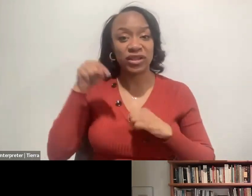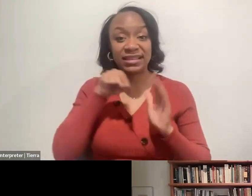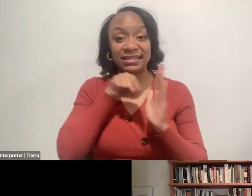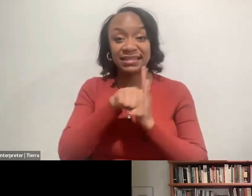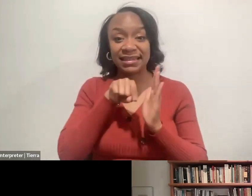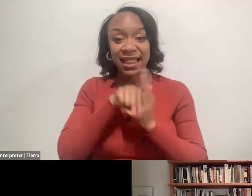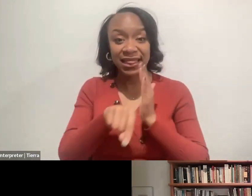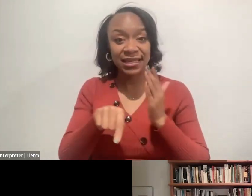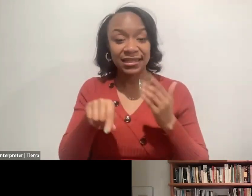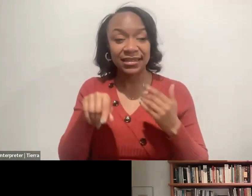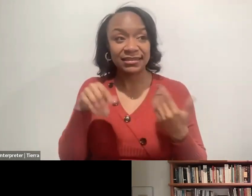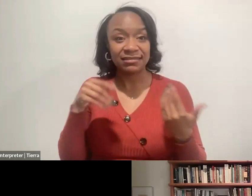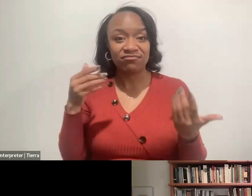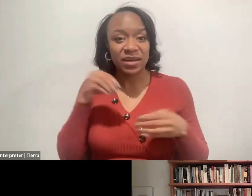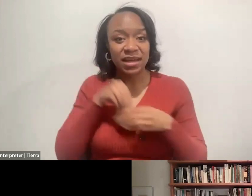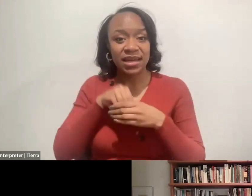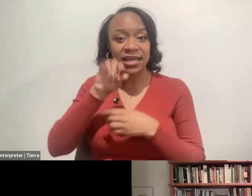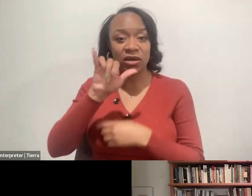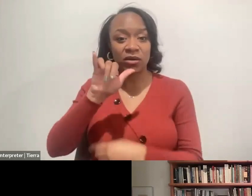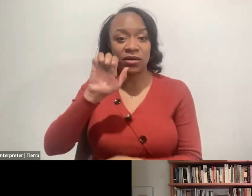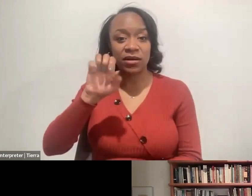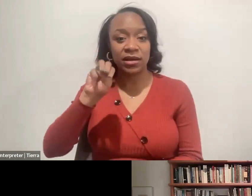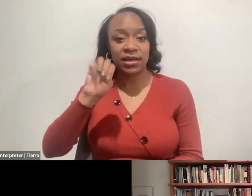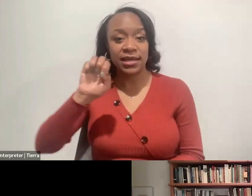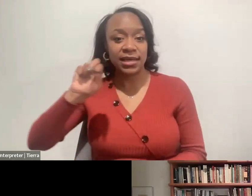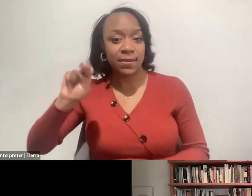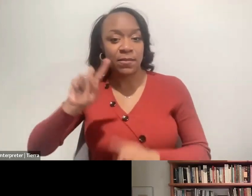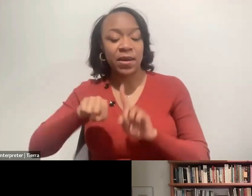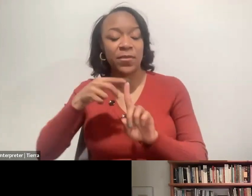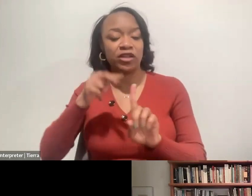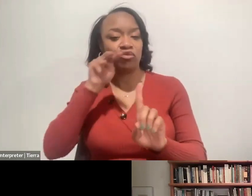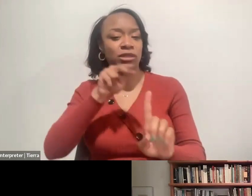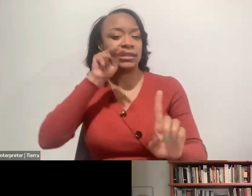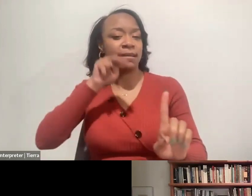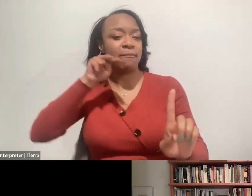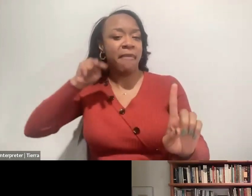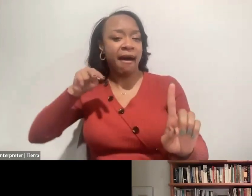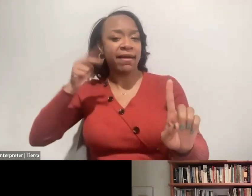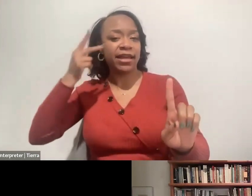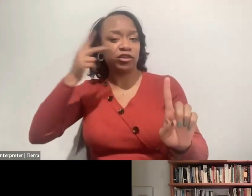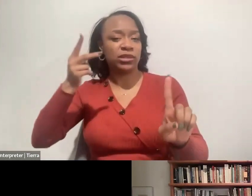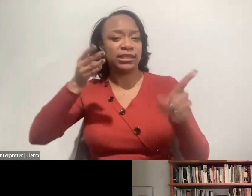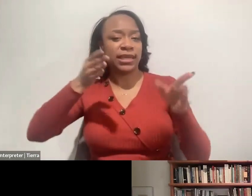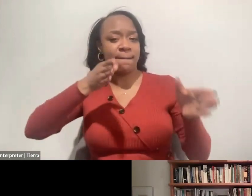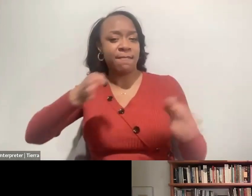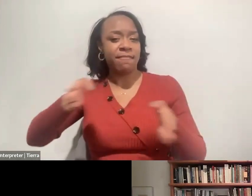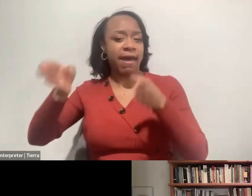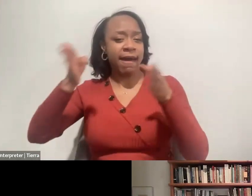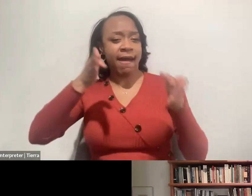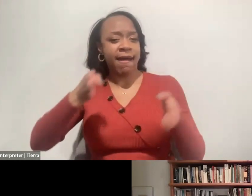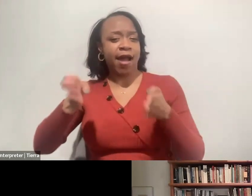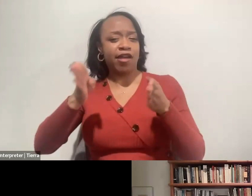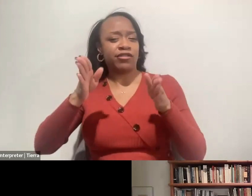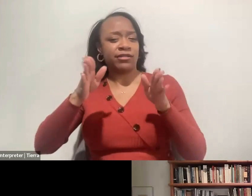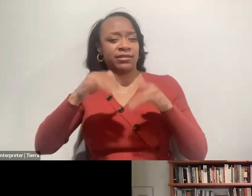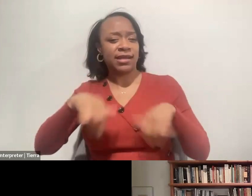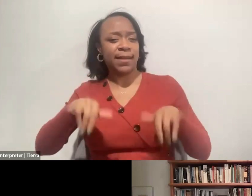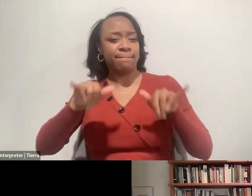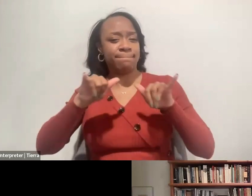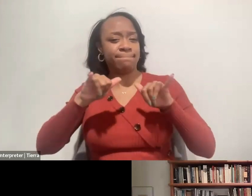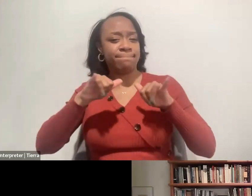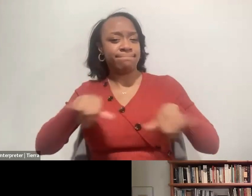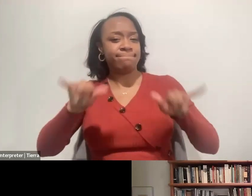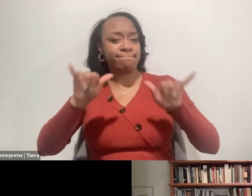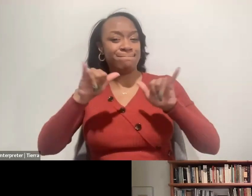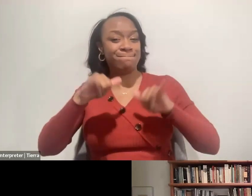Yemen. And yet, when you step back and you look at the patterns, it's even because the United States